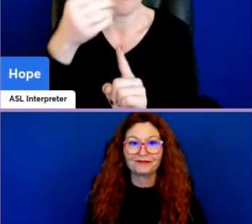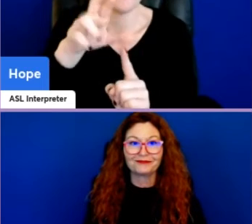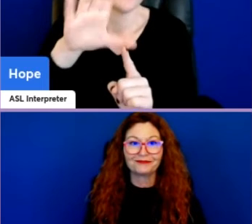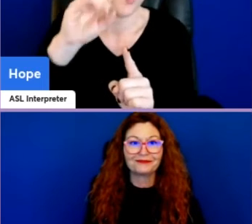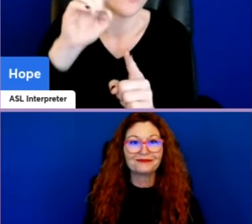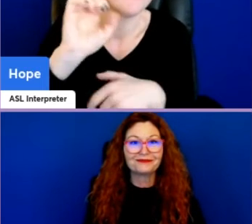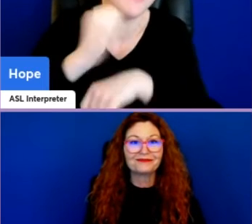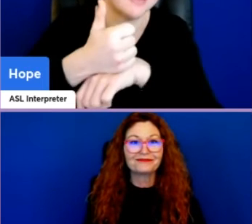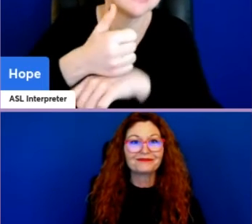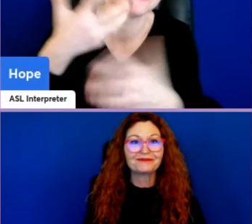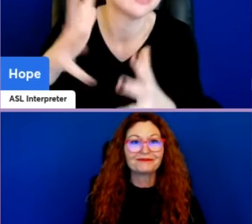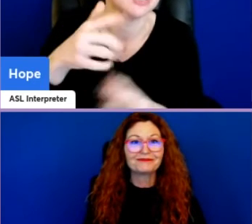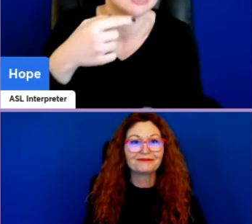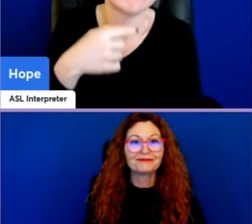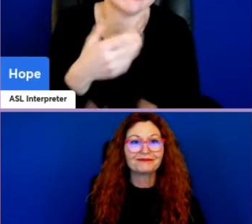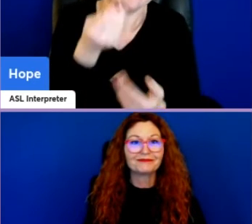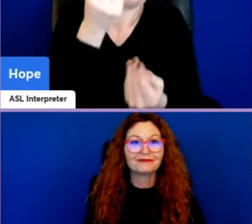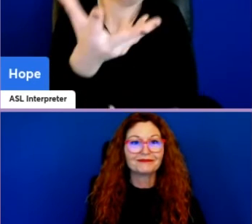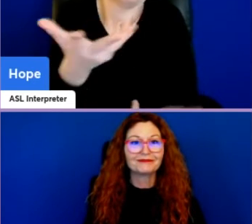base on GitHub.